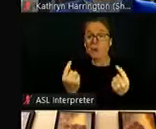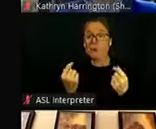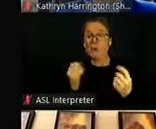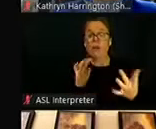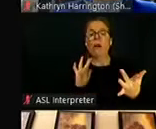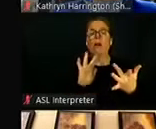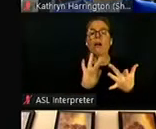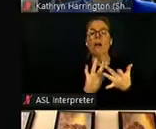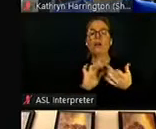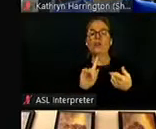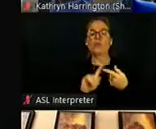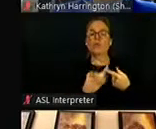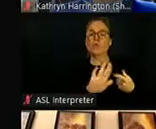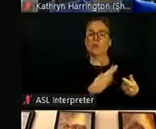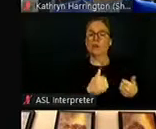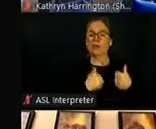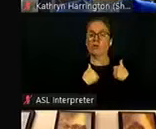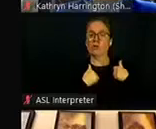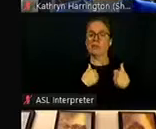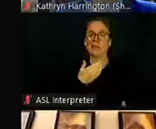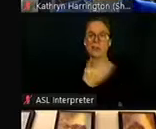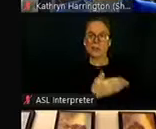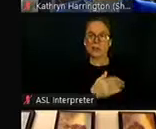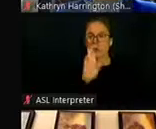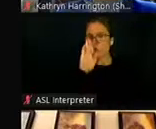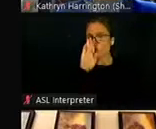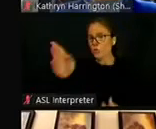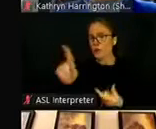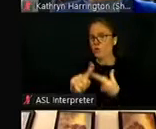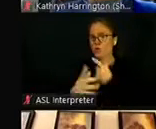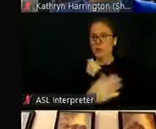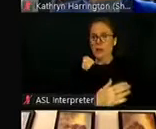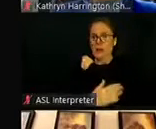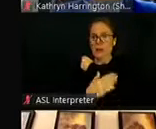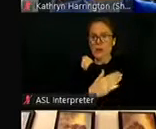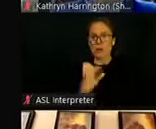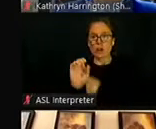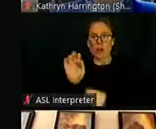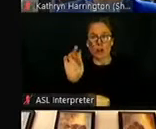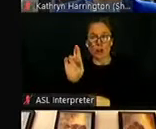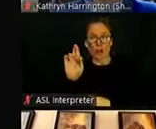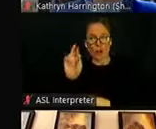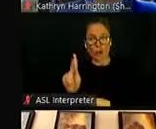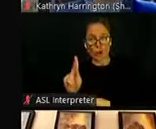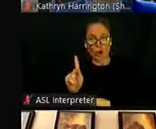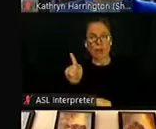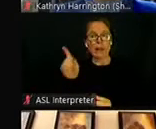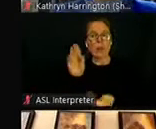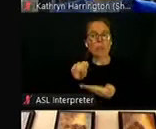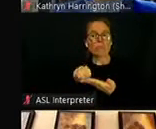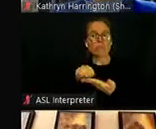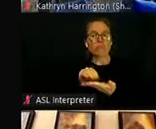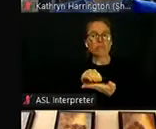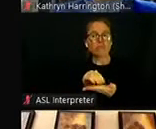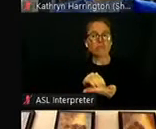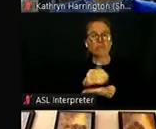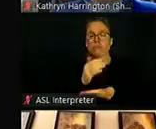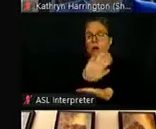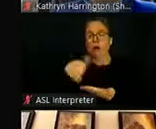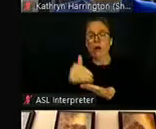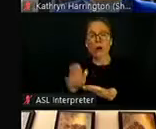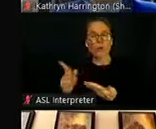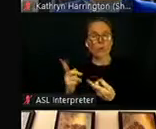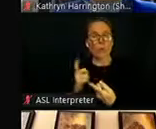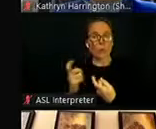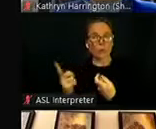this address, directly to the county clerk, where they will be chronicling every question that you ask and providing